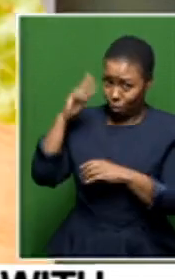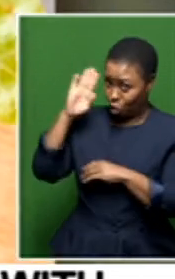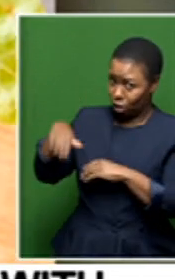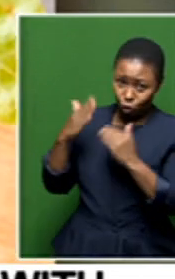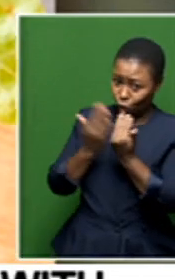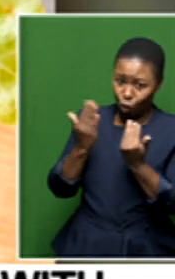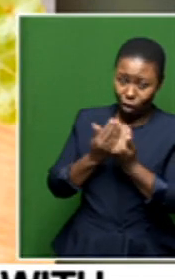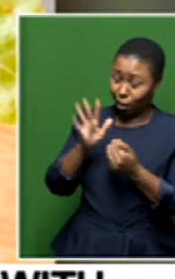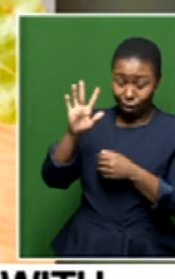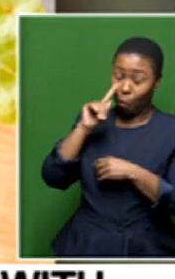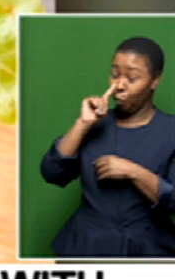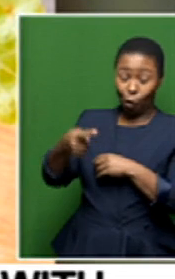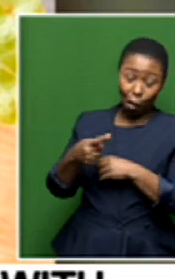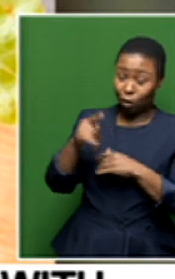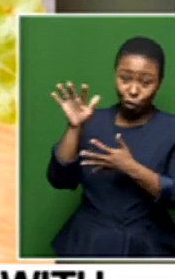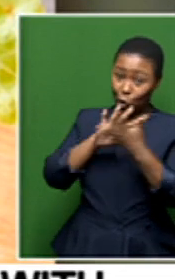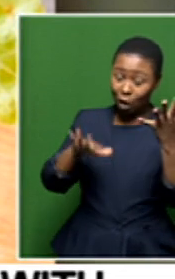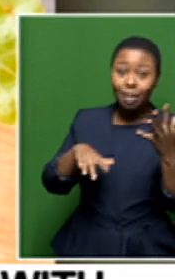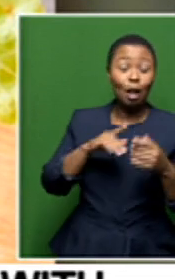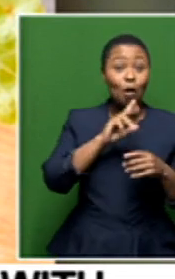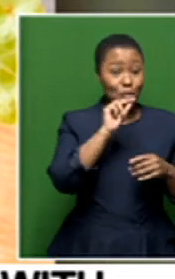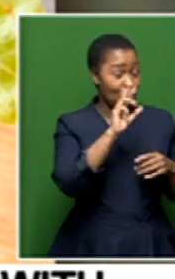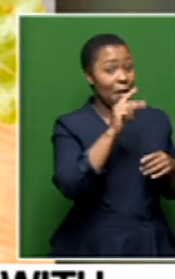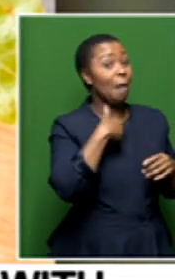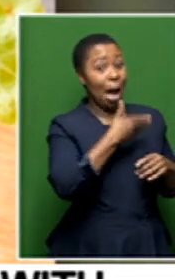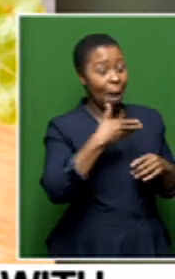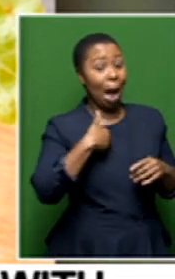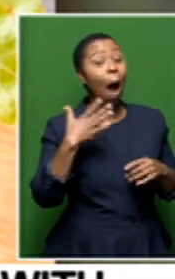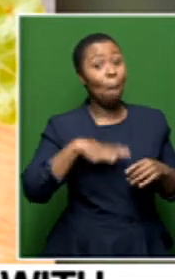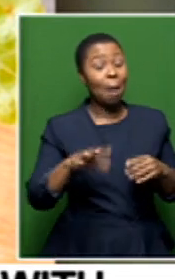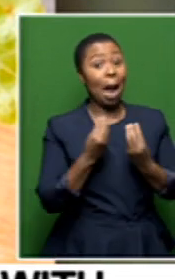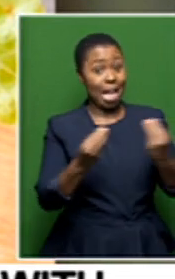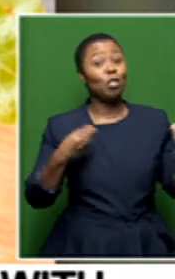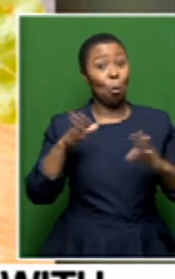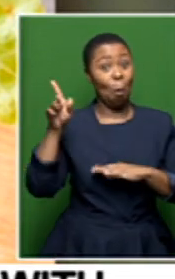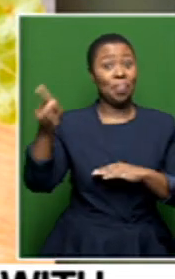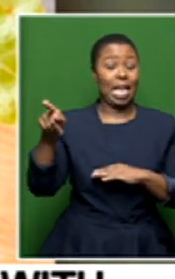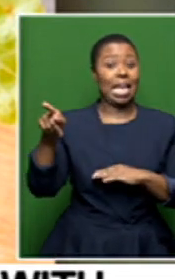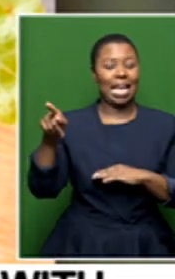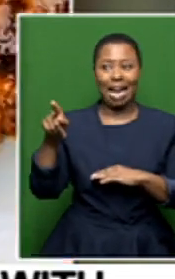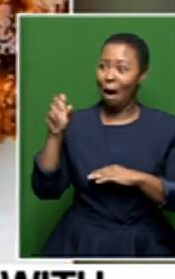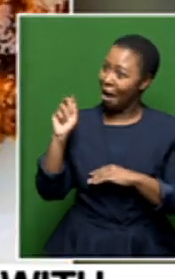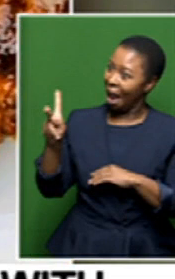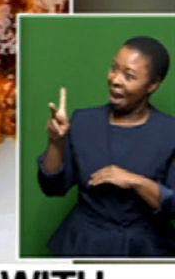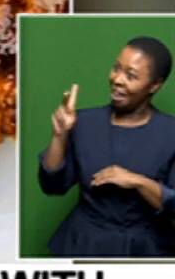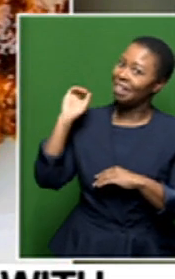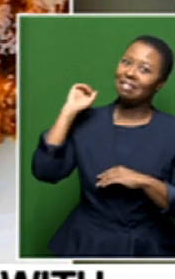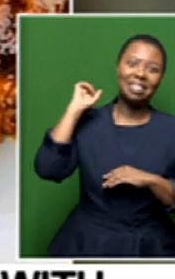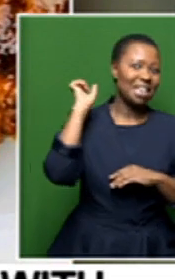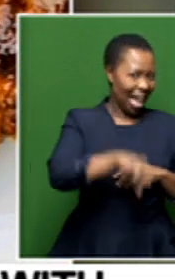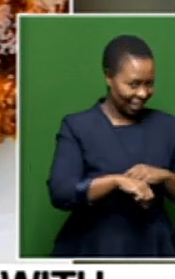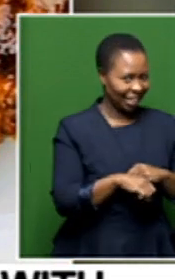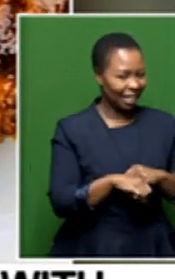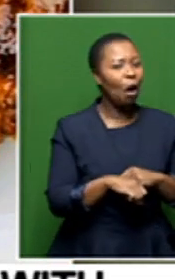have got gory stories to tell. No, even my mom knows I want my kids to go there. Okay. Yes. Okay, so that's where